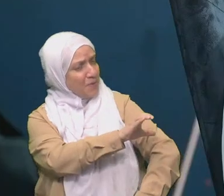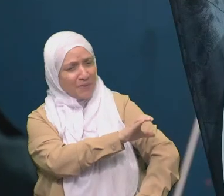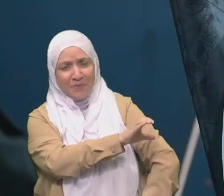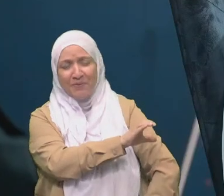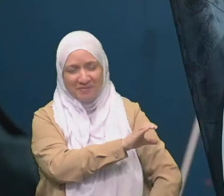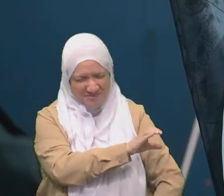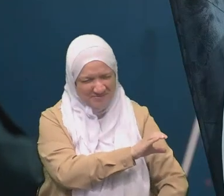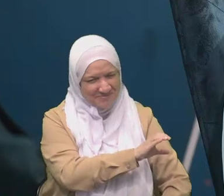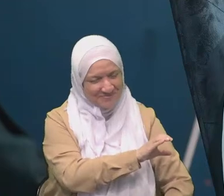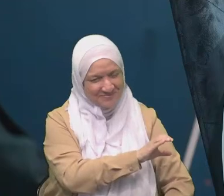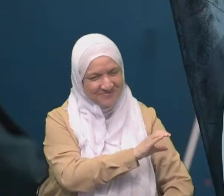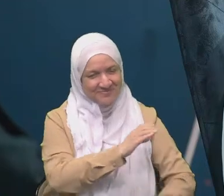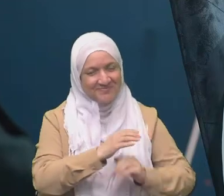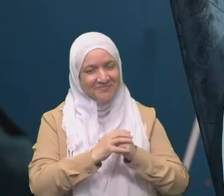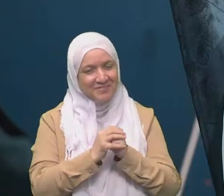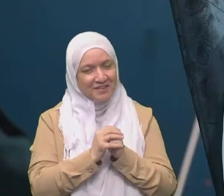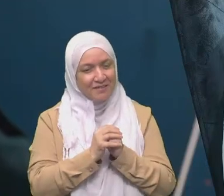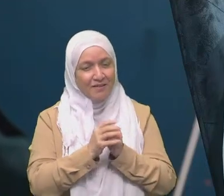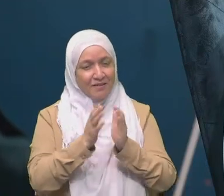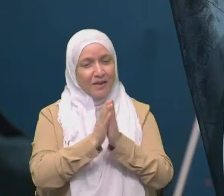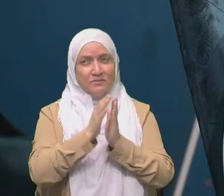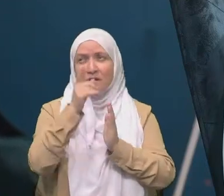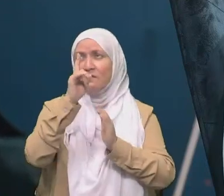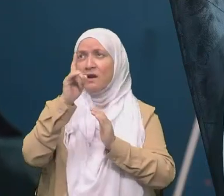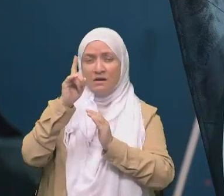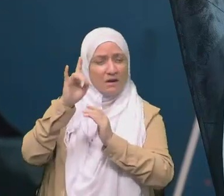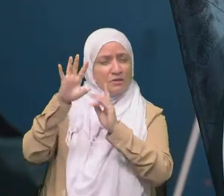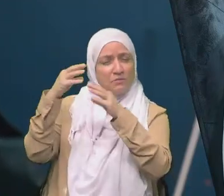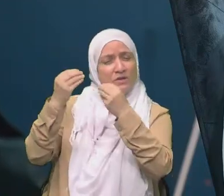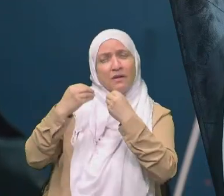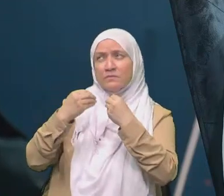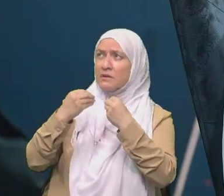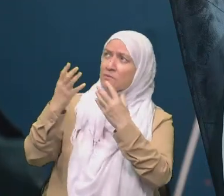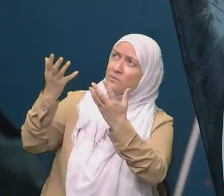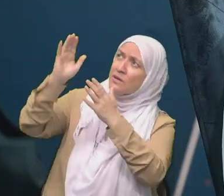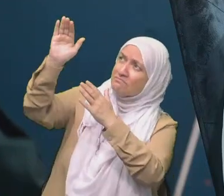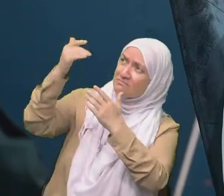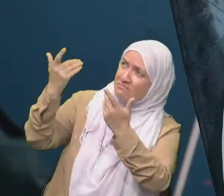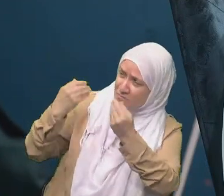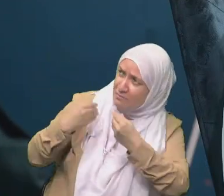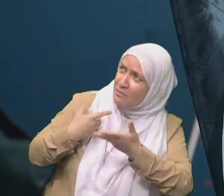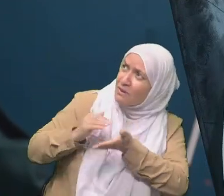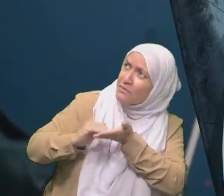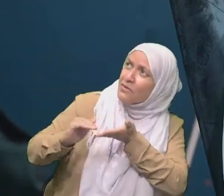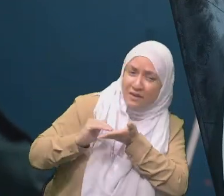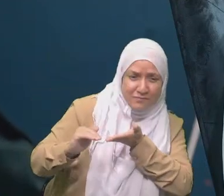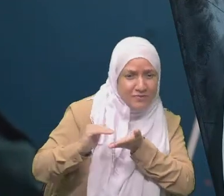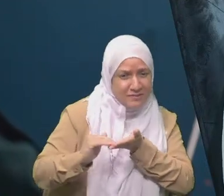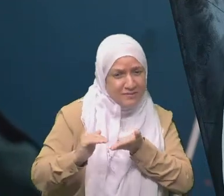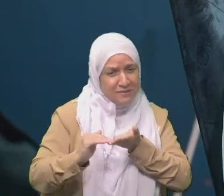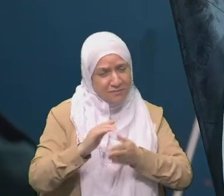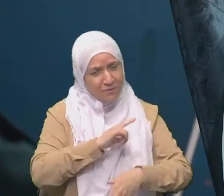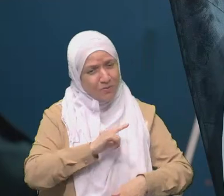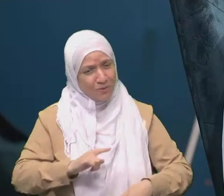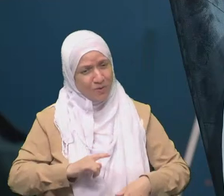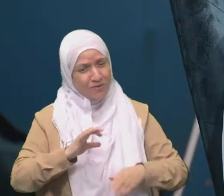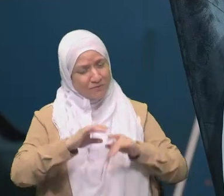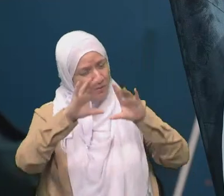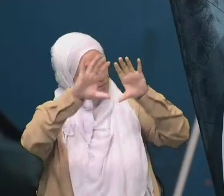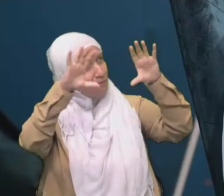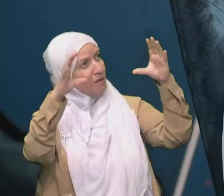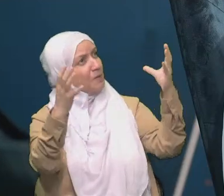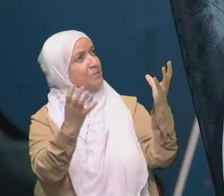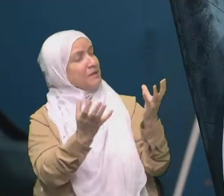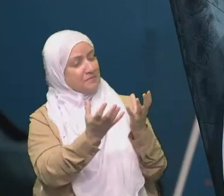full forgiveness throughout this night, Ya Rabbil Alameen. Shaykh, the last time we talked about the dua as being a source of remedy